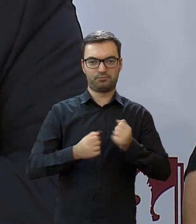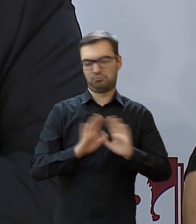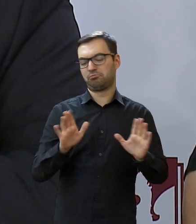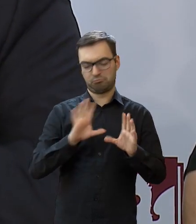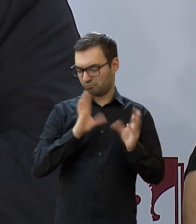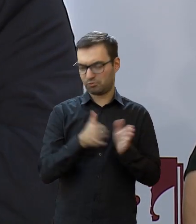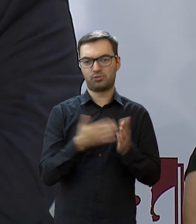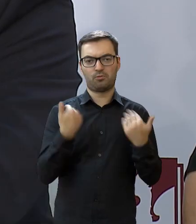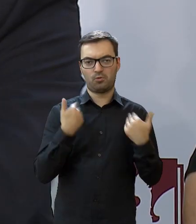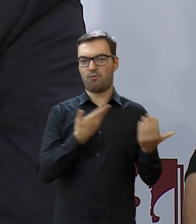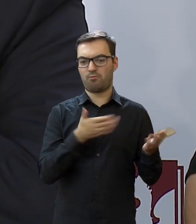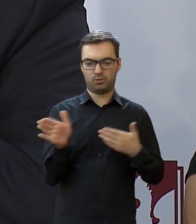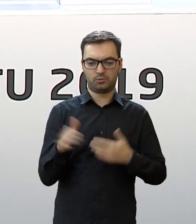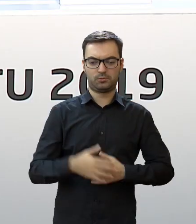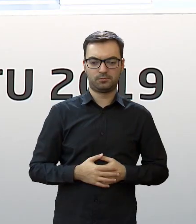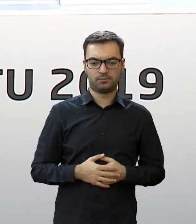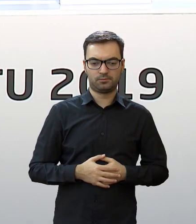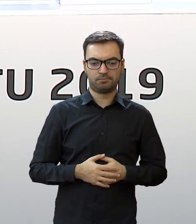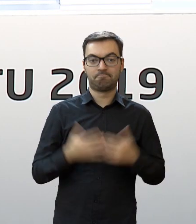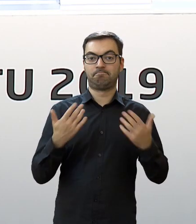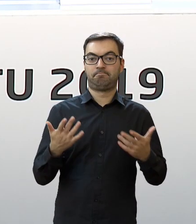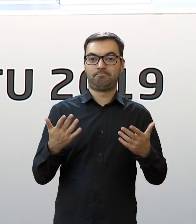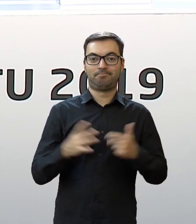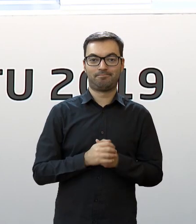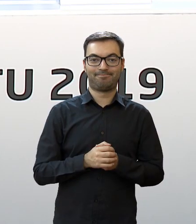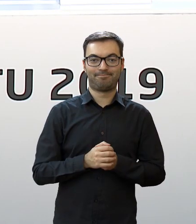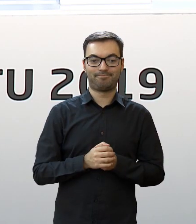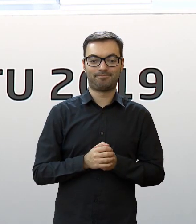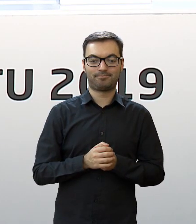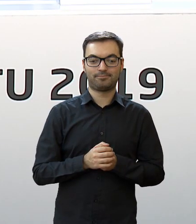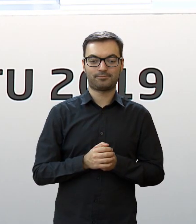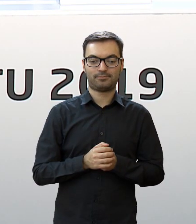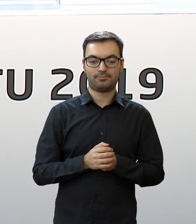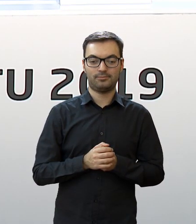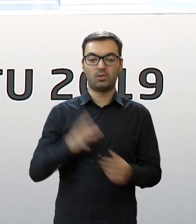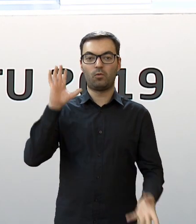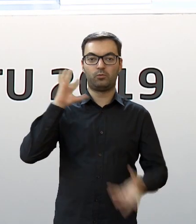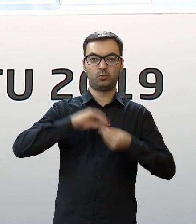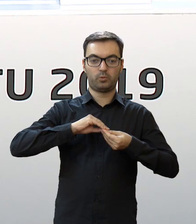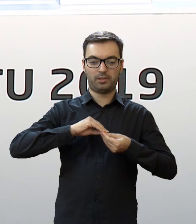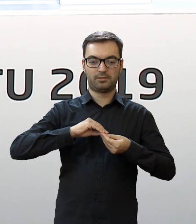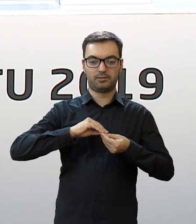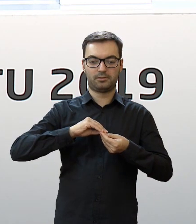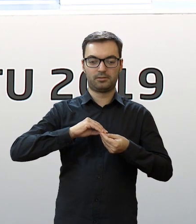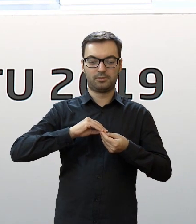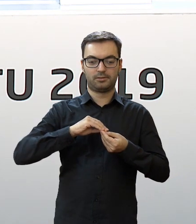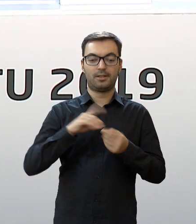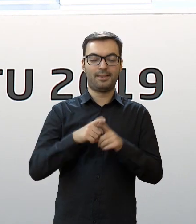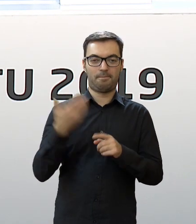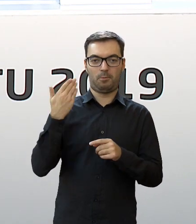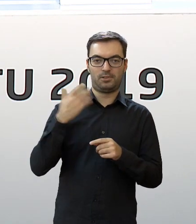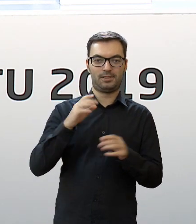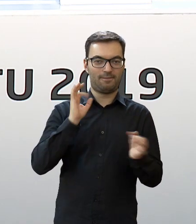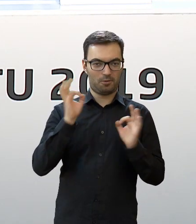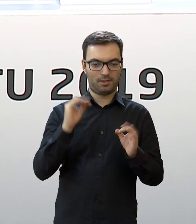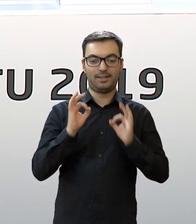Therefore, ladies and gentlemen, as we said, and we have said now, as for